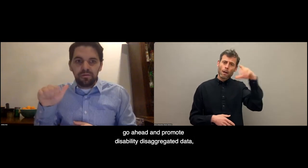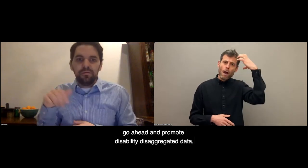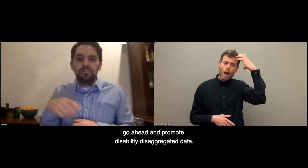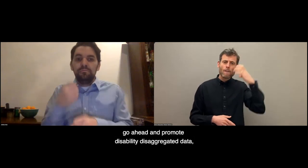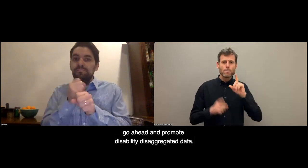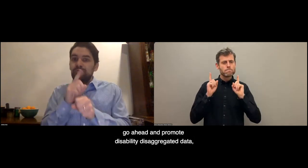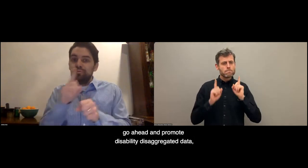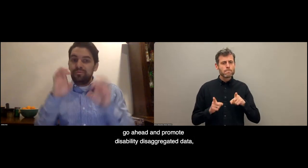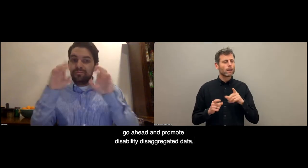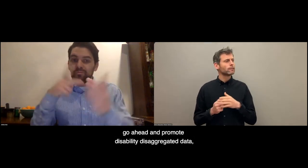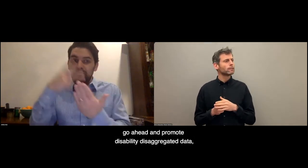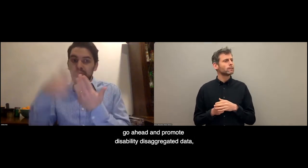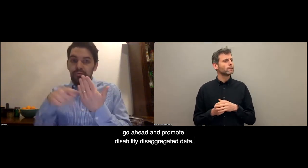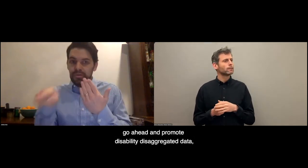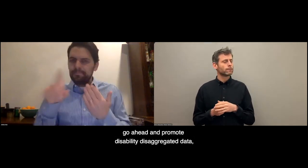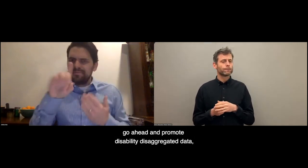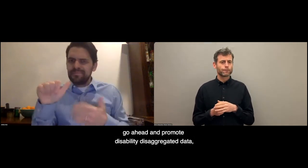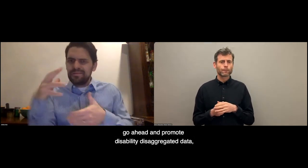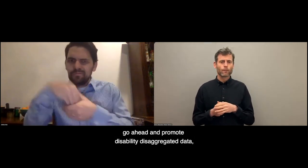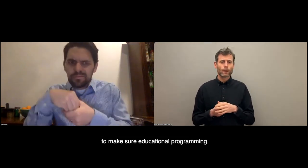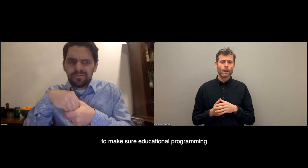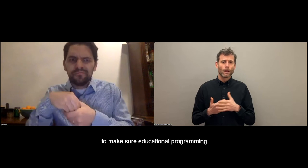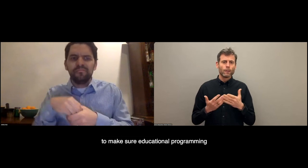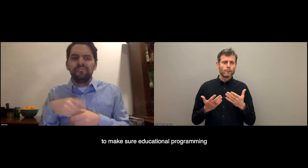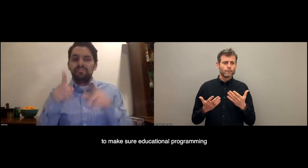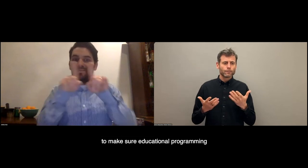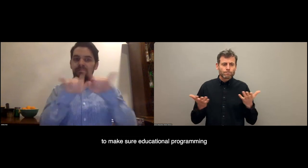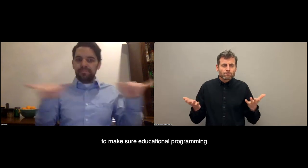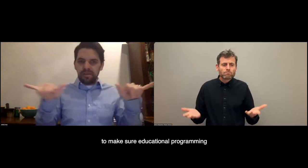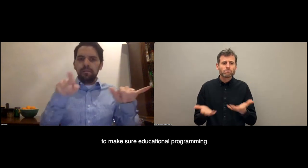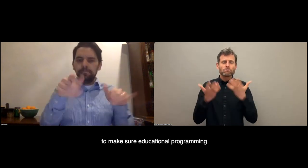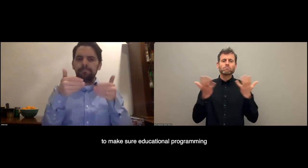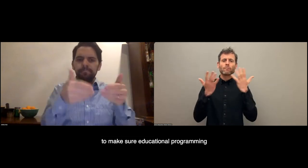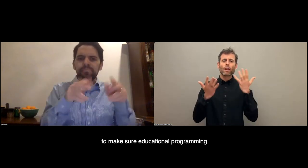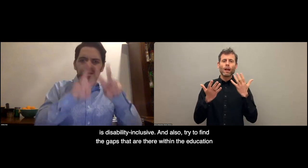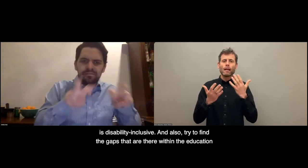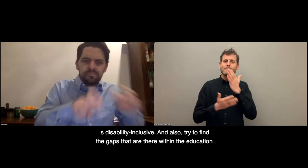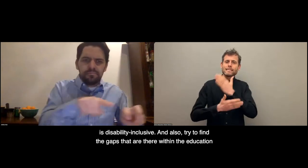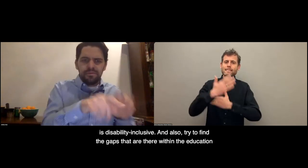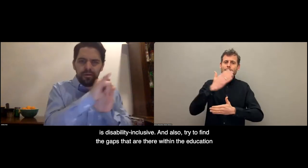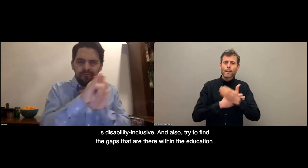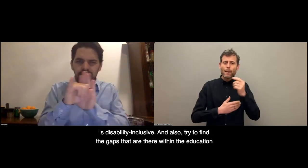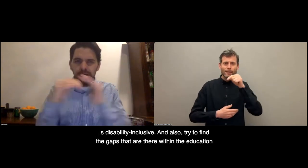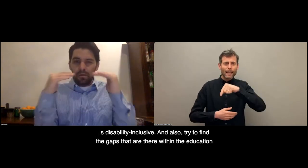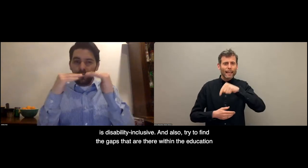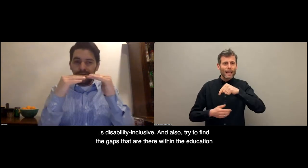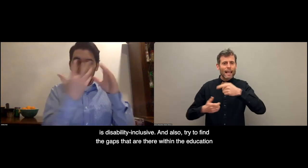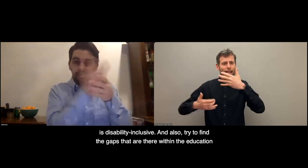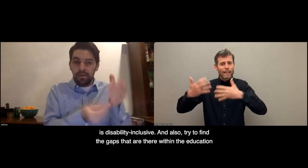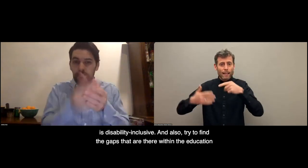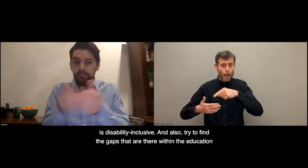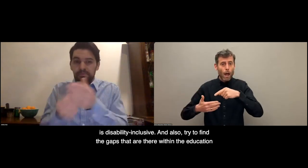promote disability disaggregated data to make sure educational programming is disability